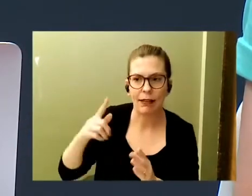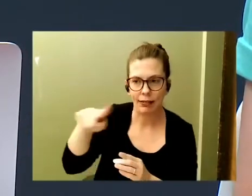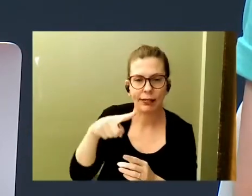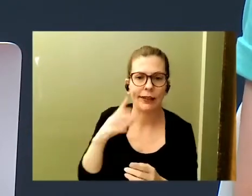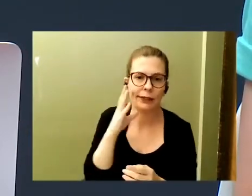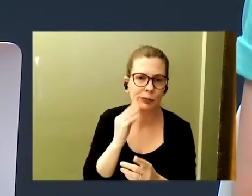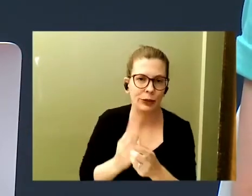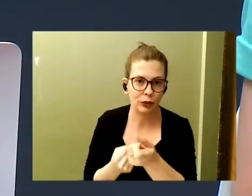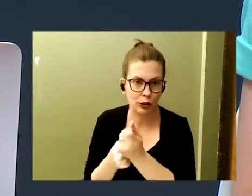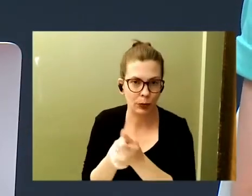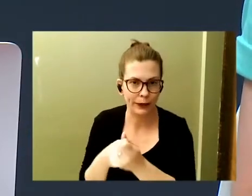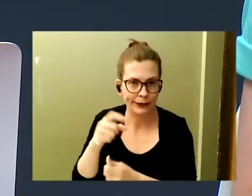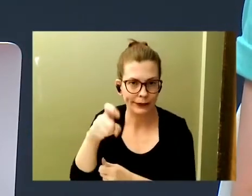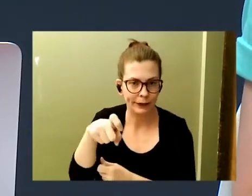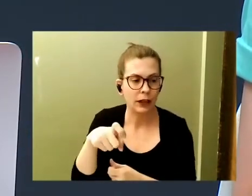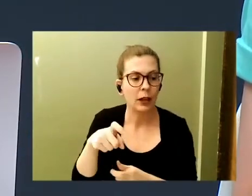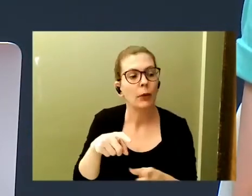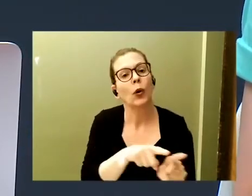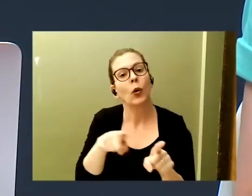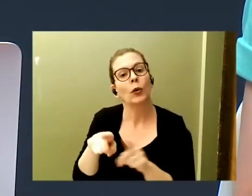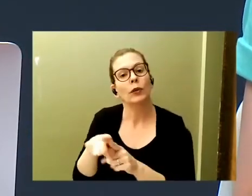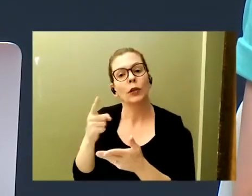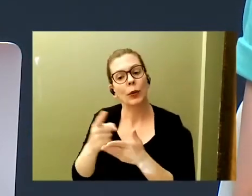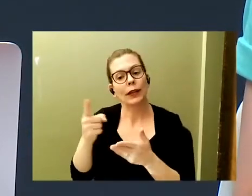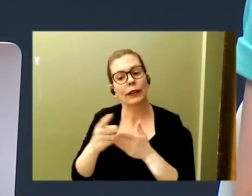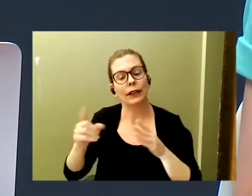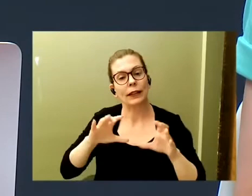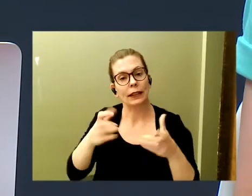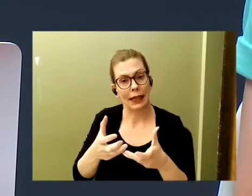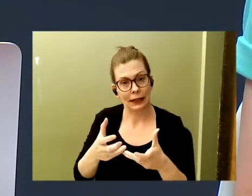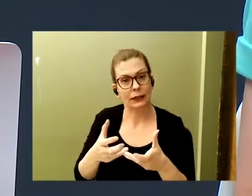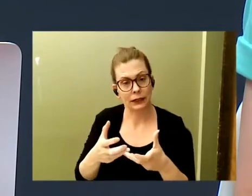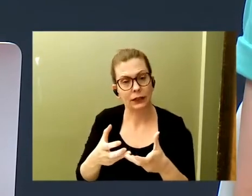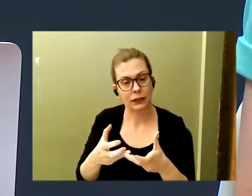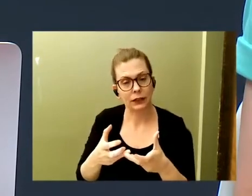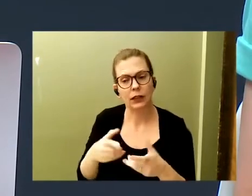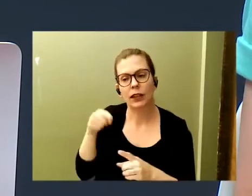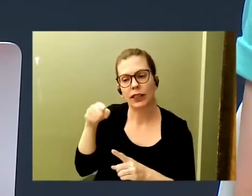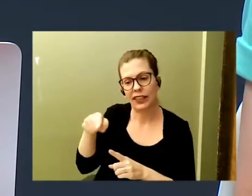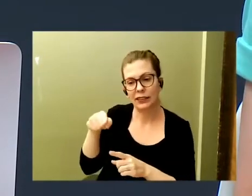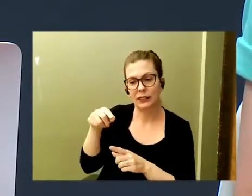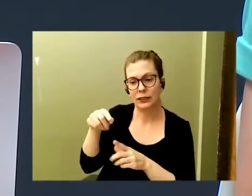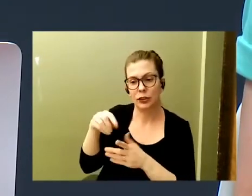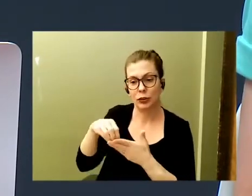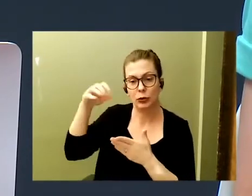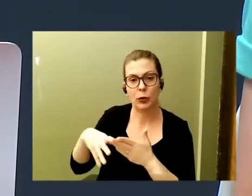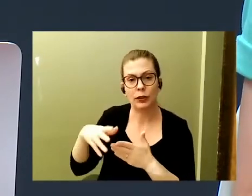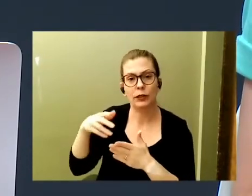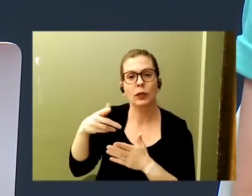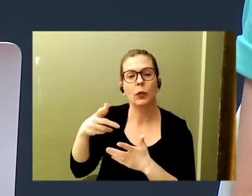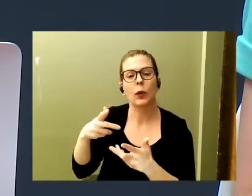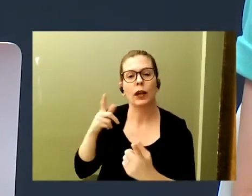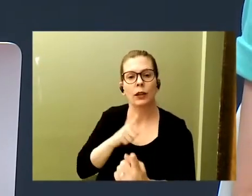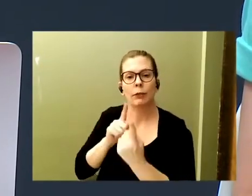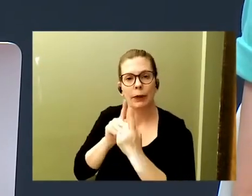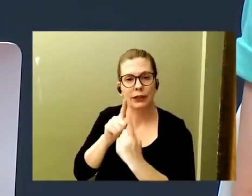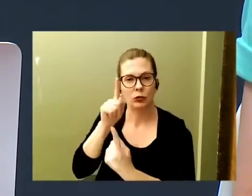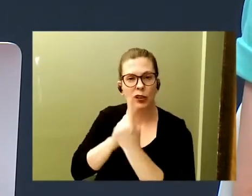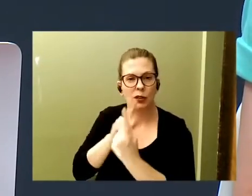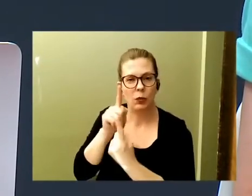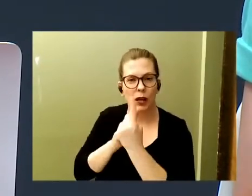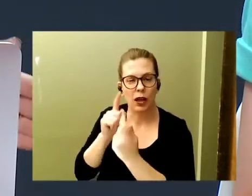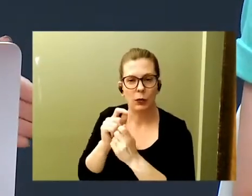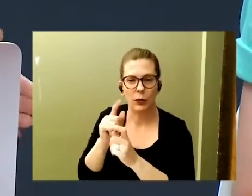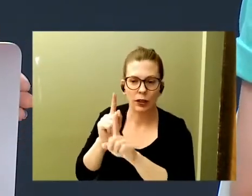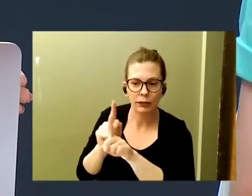that, weekly classrooms, these individuals are going to be matched one-on-one with mentors